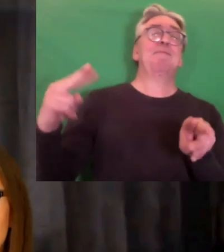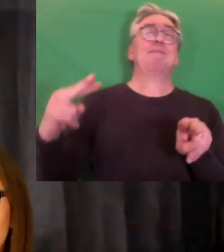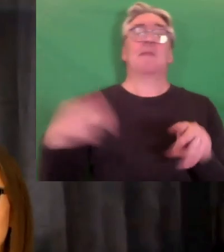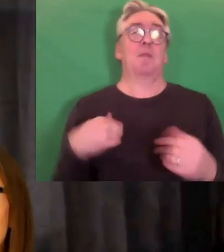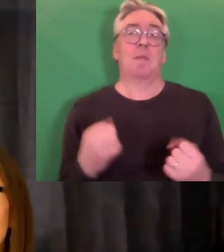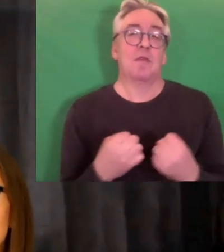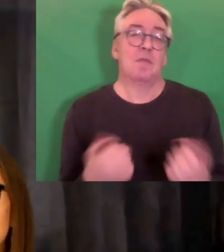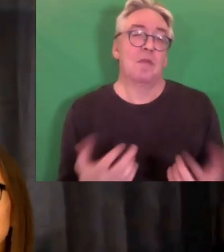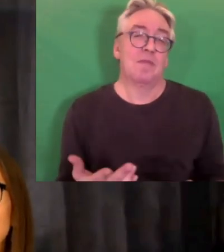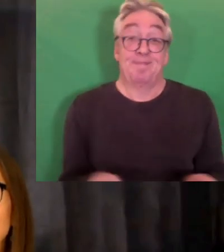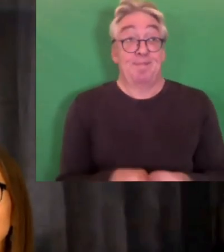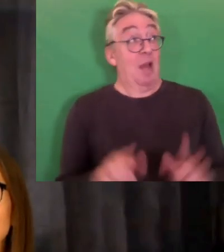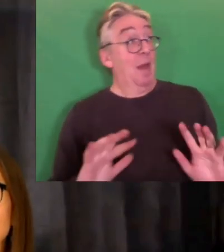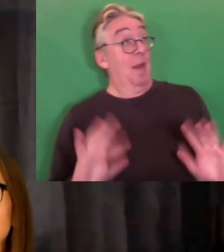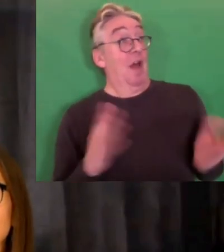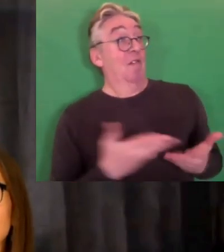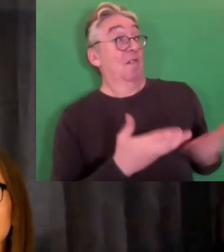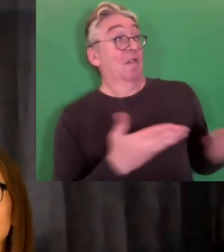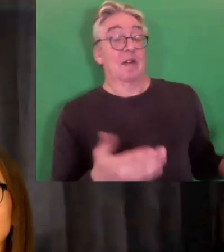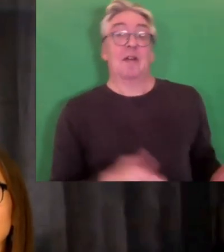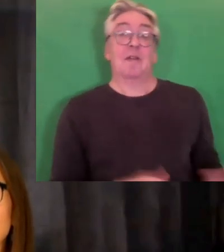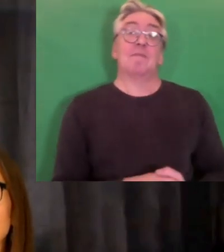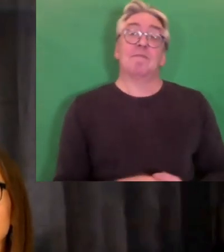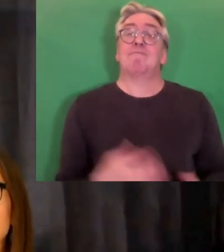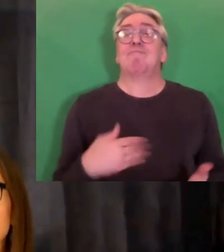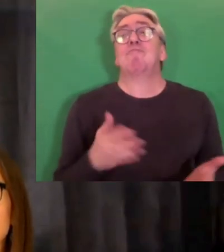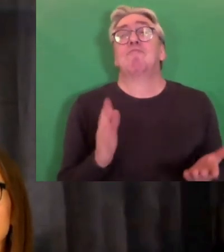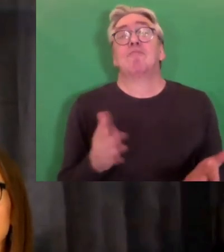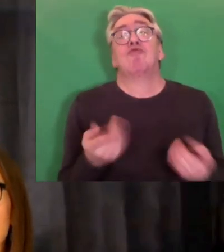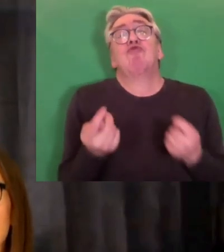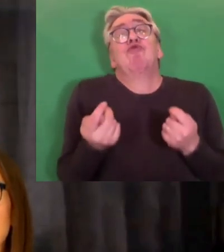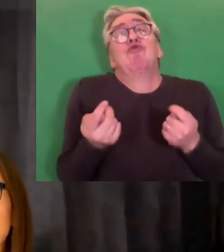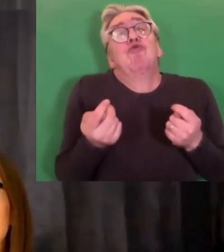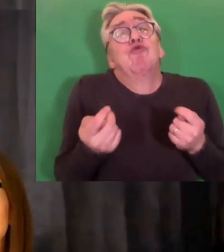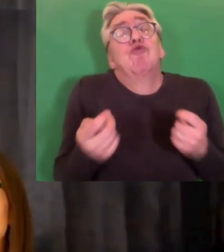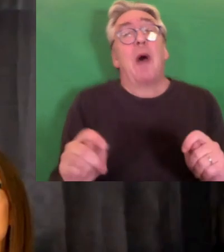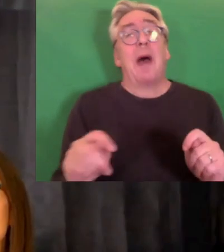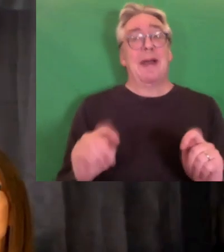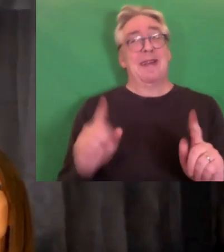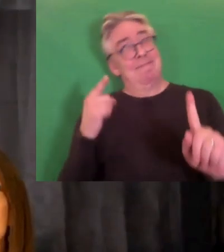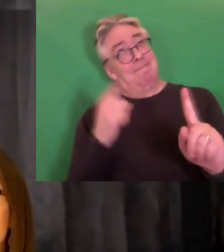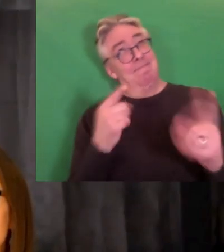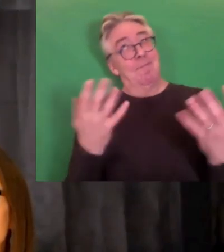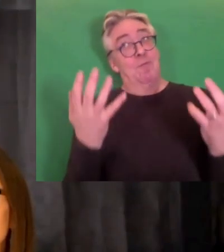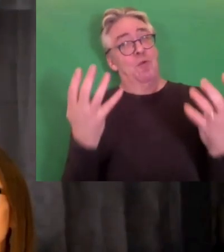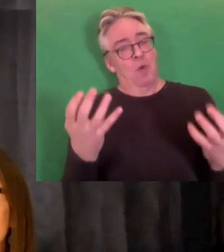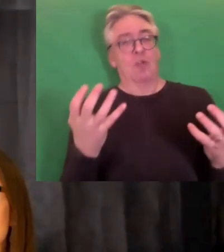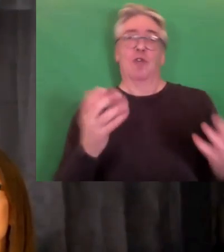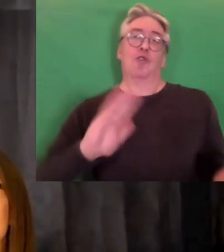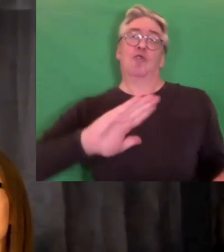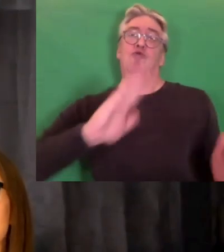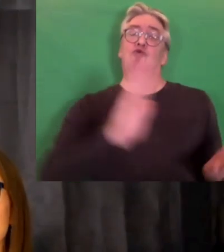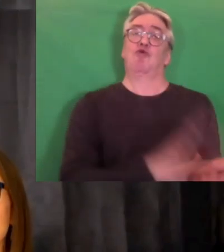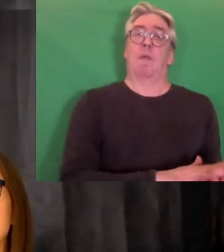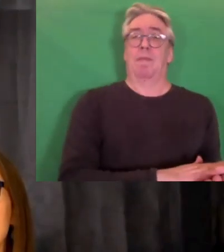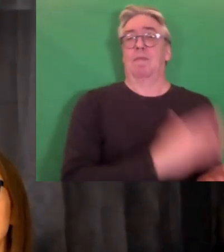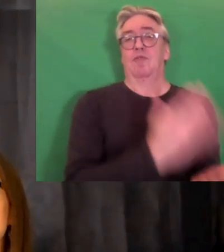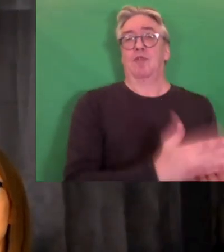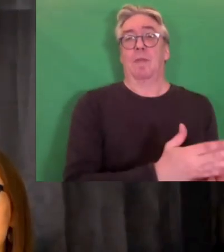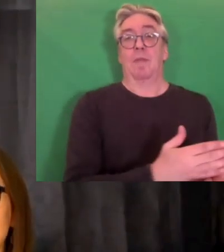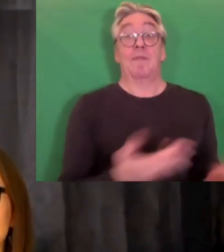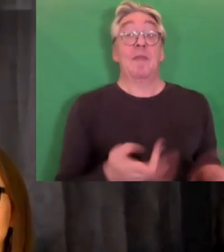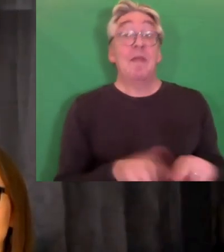But you have to try to fight it at some point. I mean. Yeah, if you really want it to stop, you just have to say something. It's